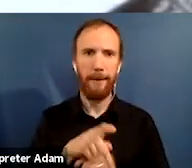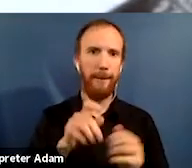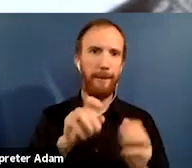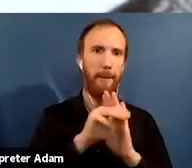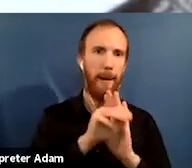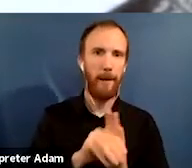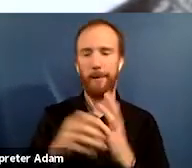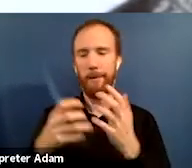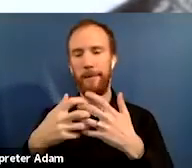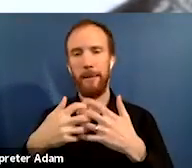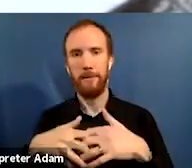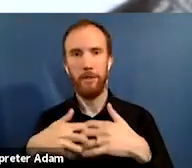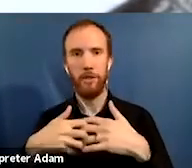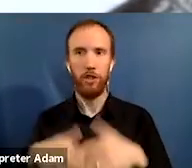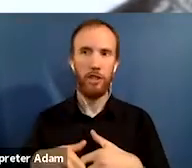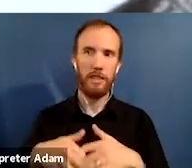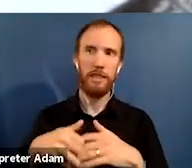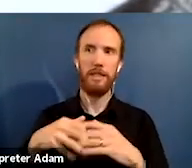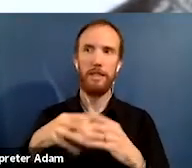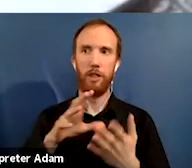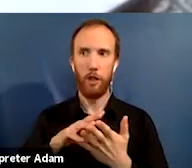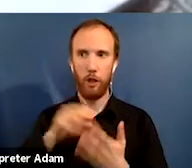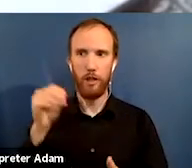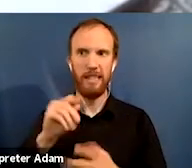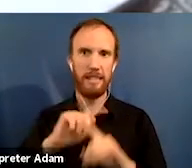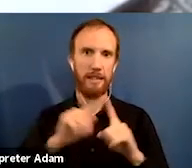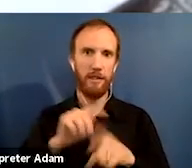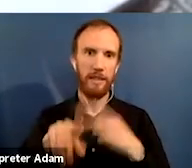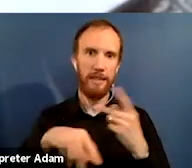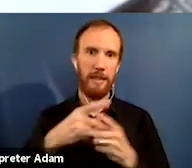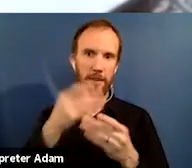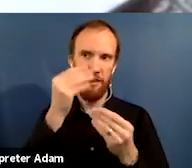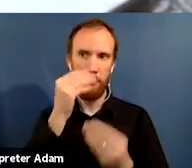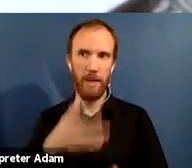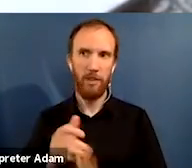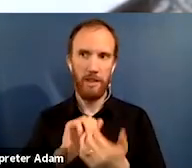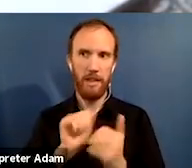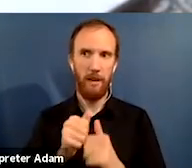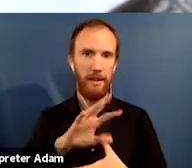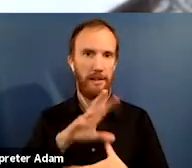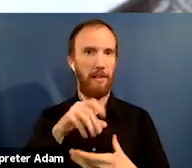specifically do you think this sort of feminist lens can tell us about how that process should go?